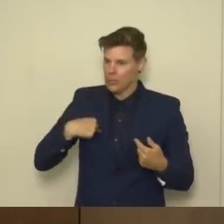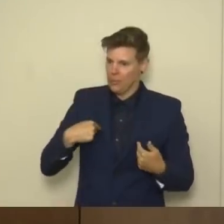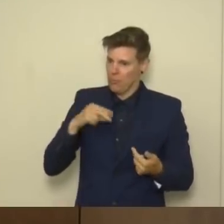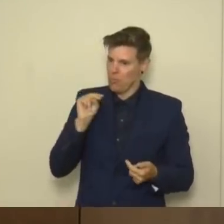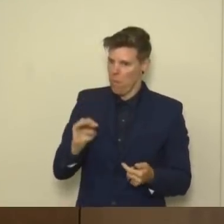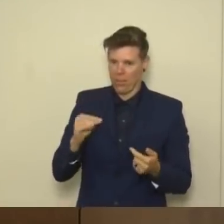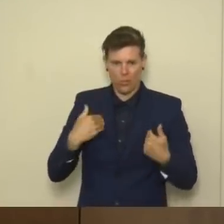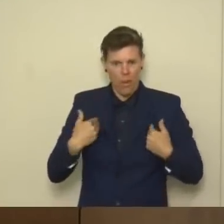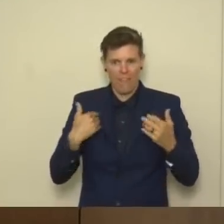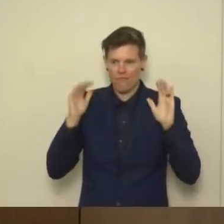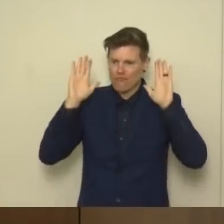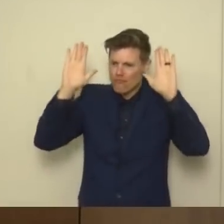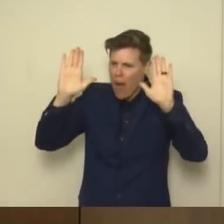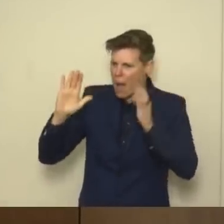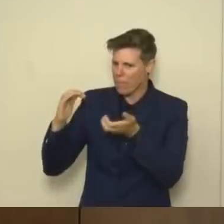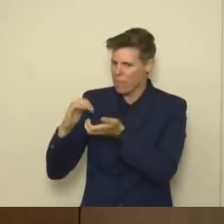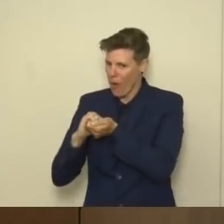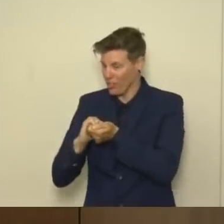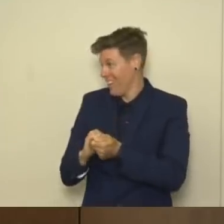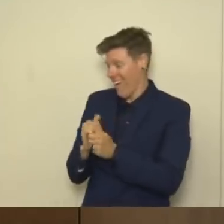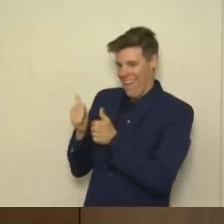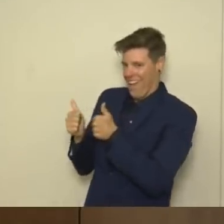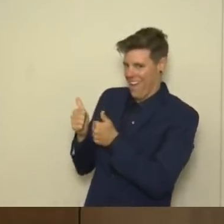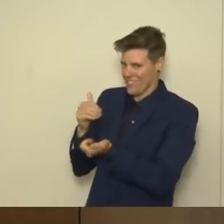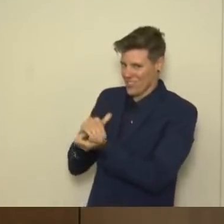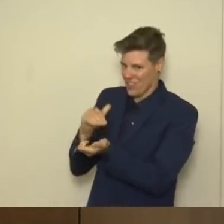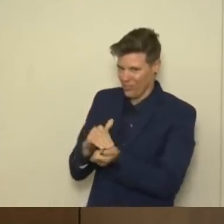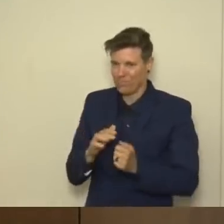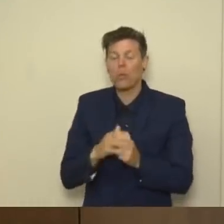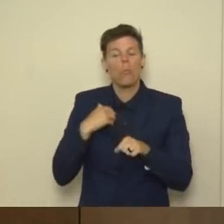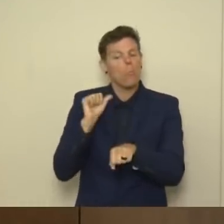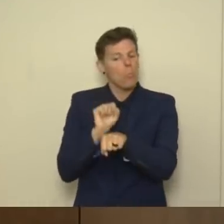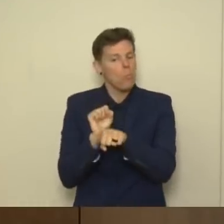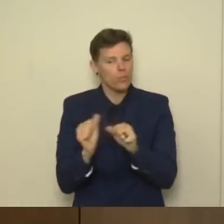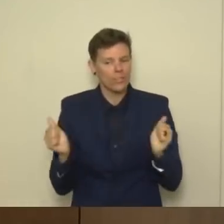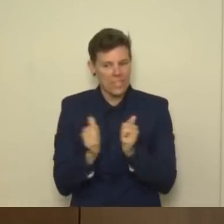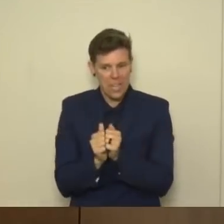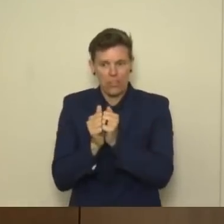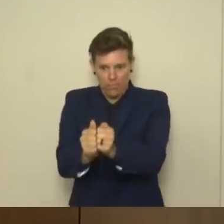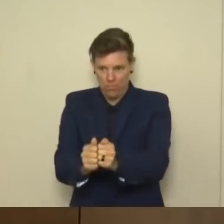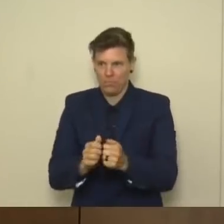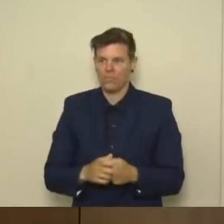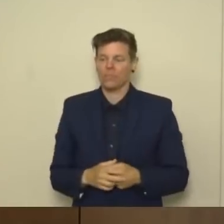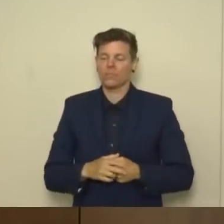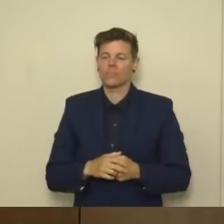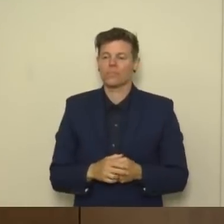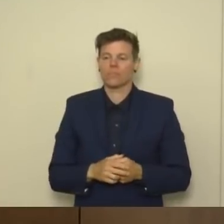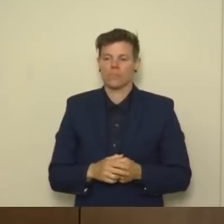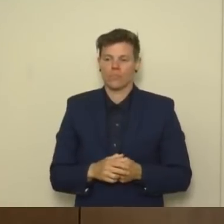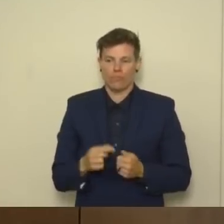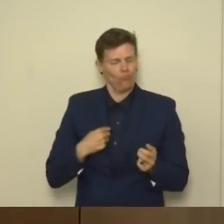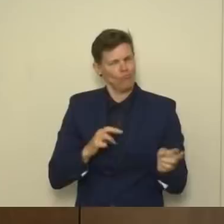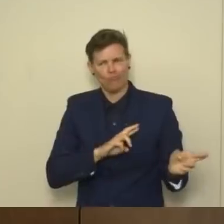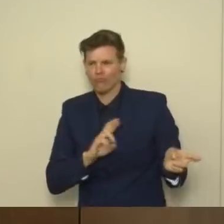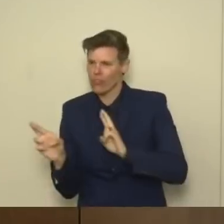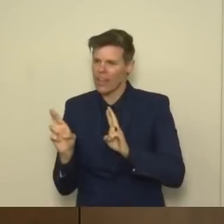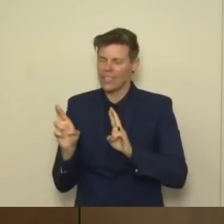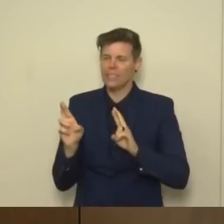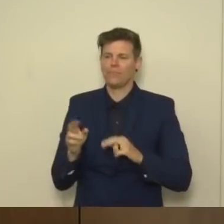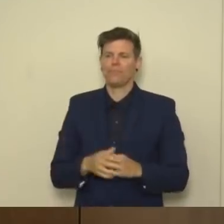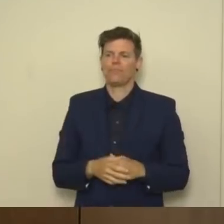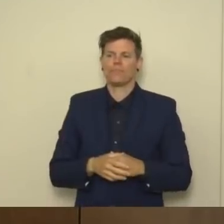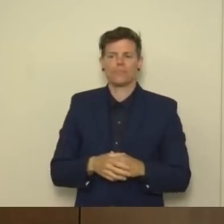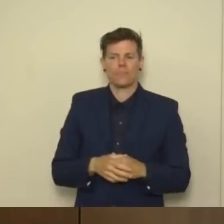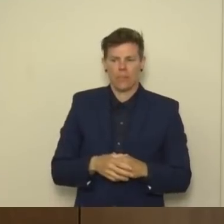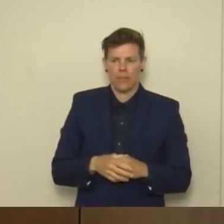admiration, we do it together. So we are in always the queue to be one of the, if